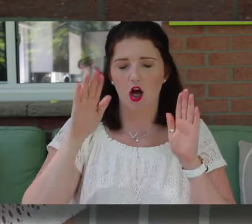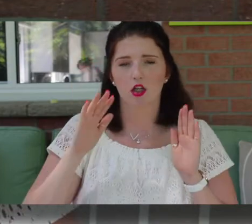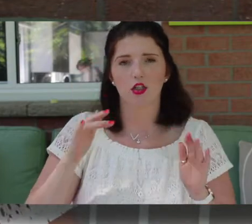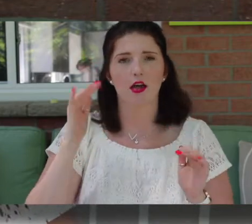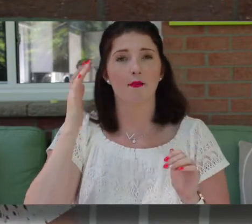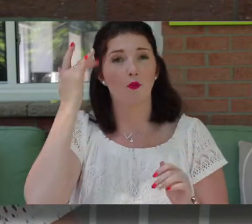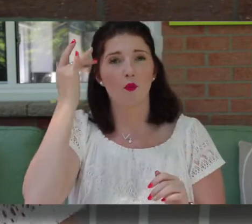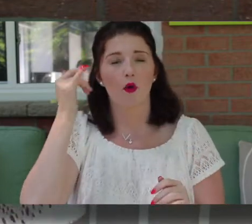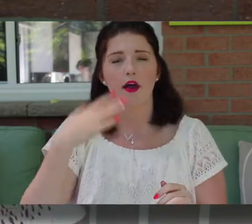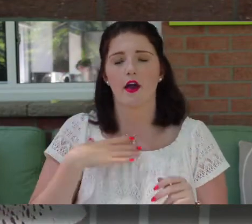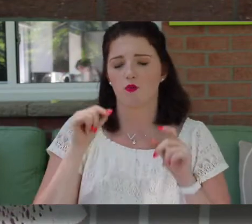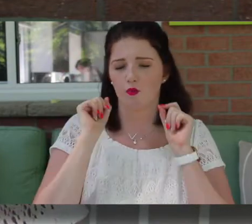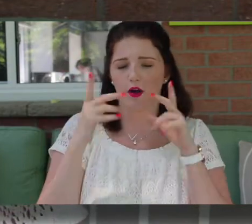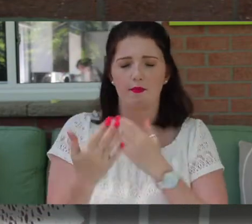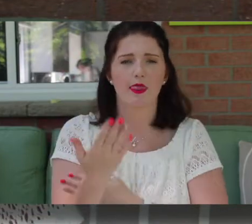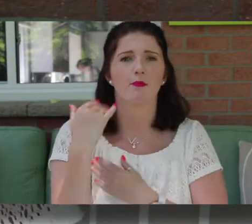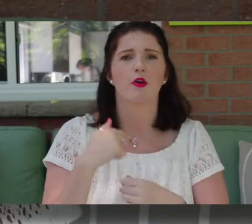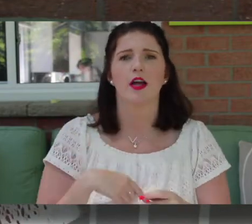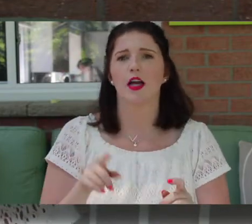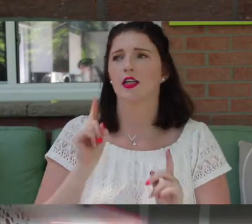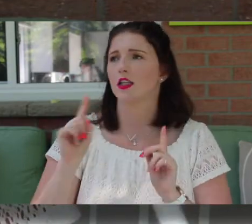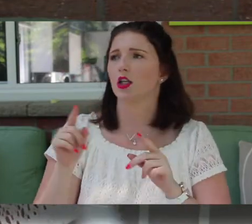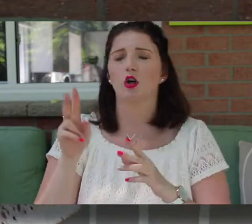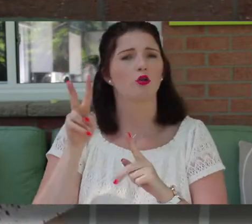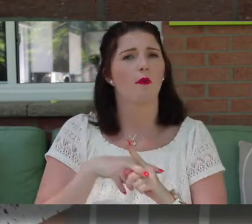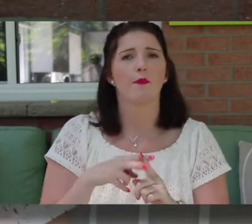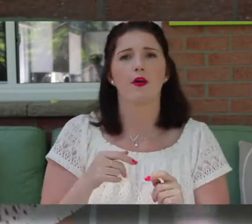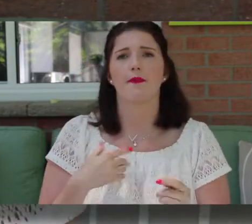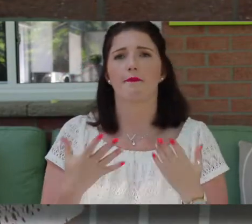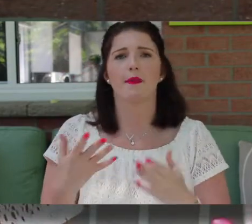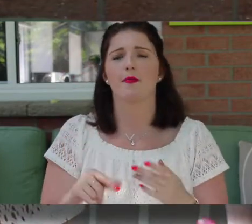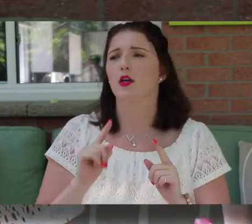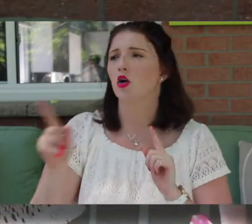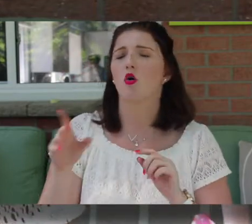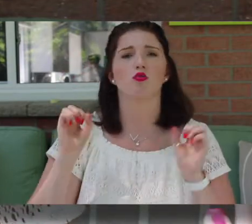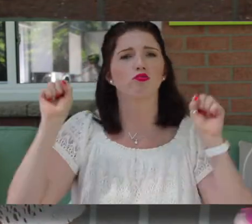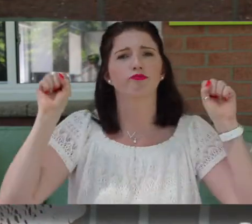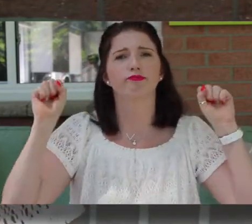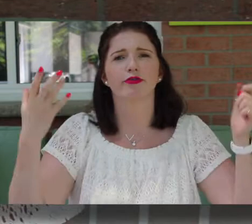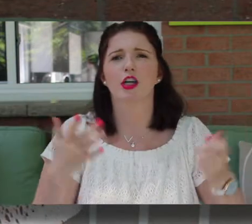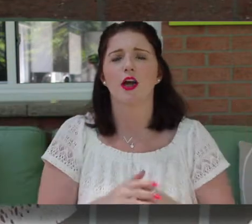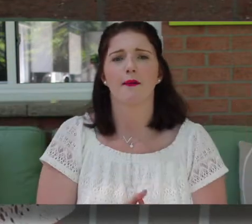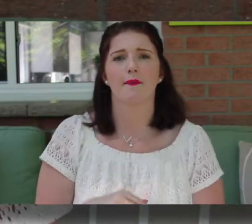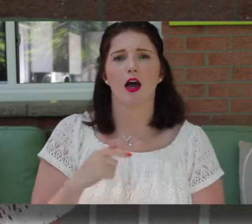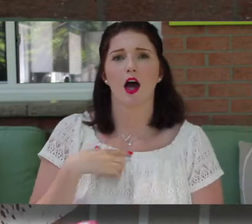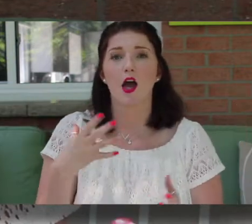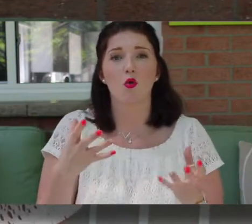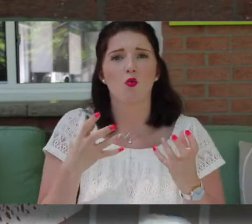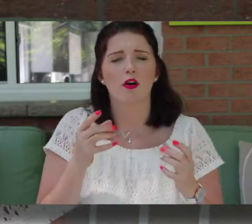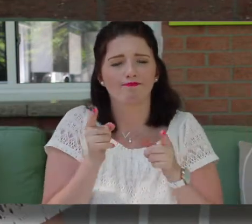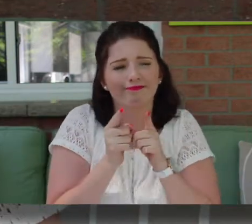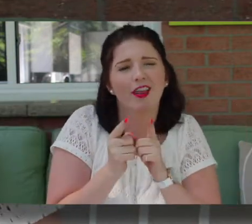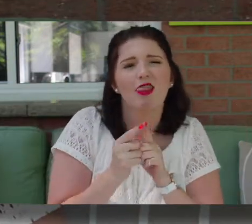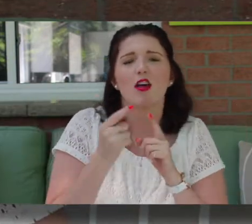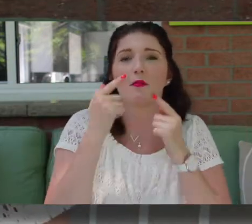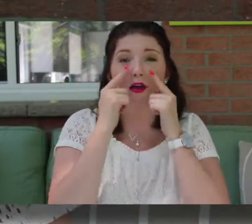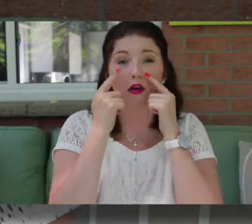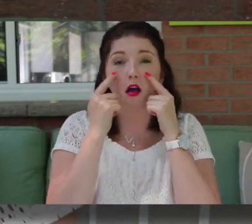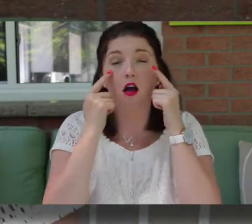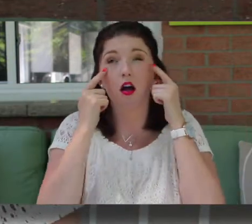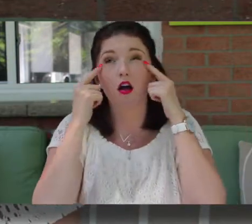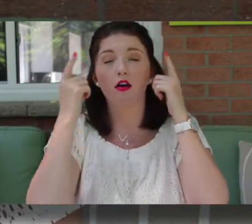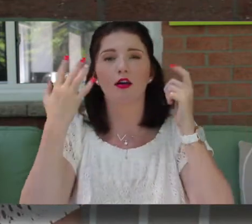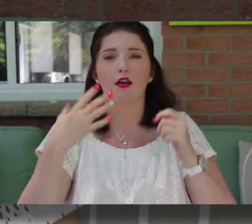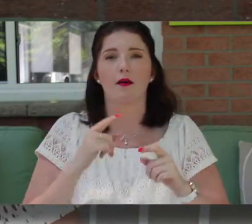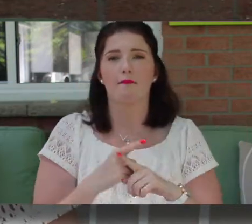need to go for an appointment, I'm going to the gym, something like that. And I just want a little bit of coverage, but obviously I don't want to wear a lot of makeup. So I'll